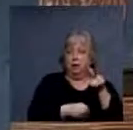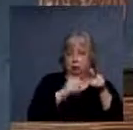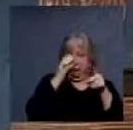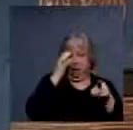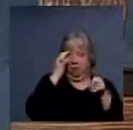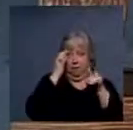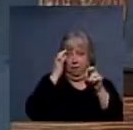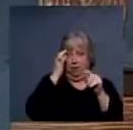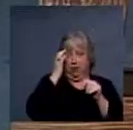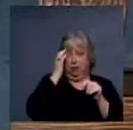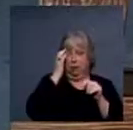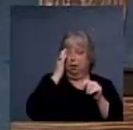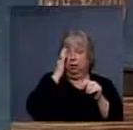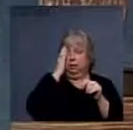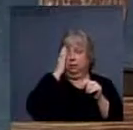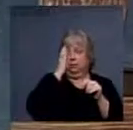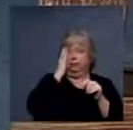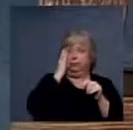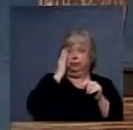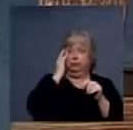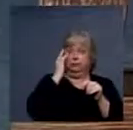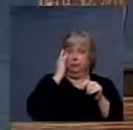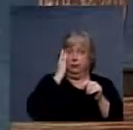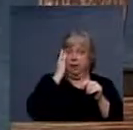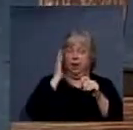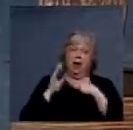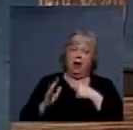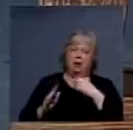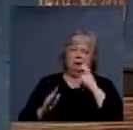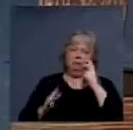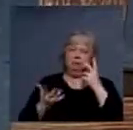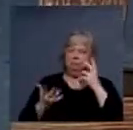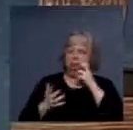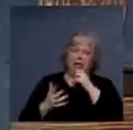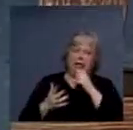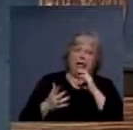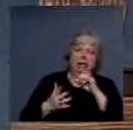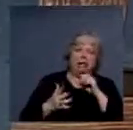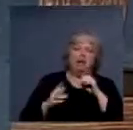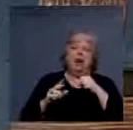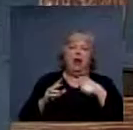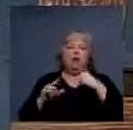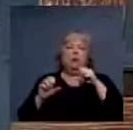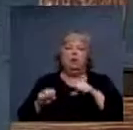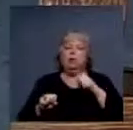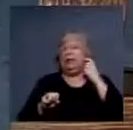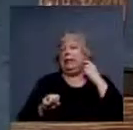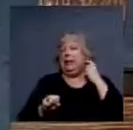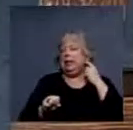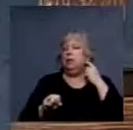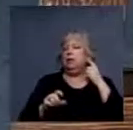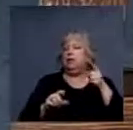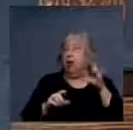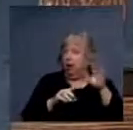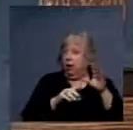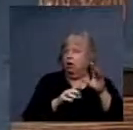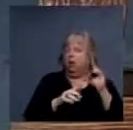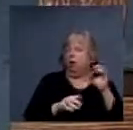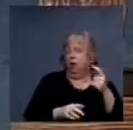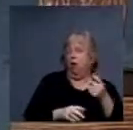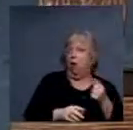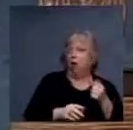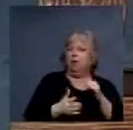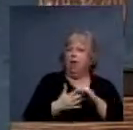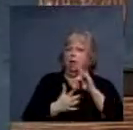And I guess it would concern me if I did hear the dogs, because I do have a newborn baby at home, and I certainly do not want